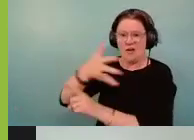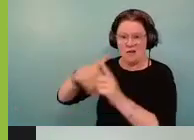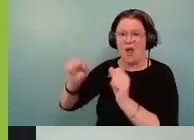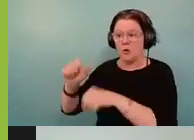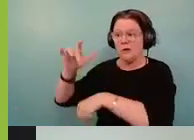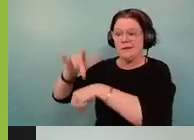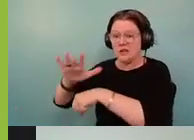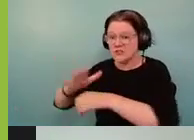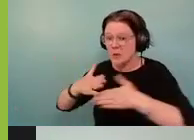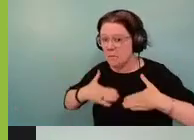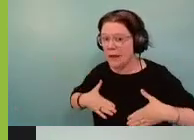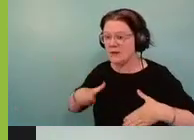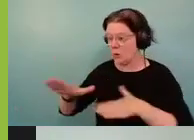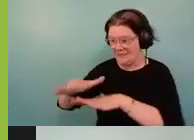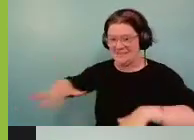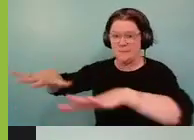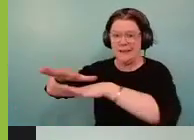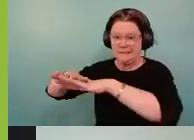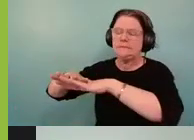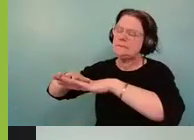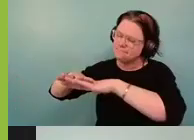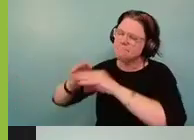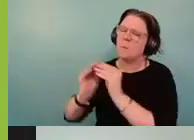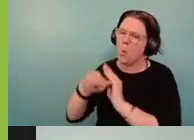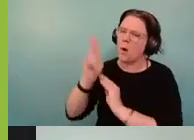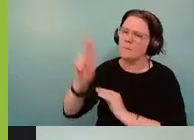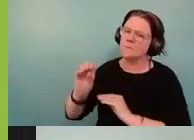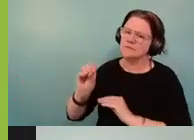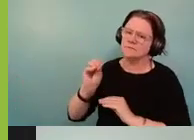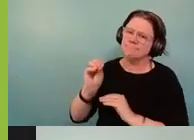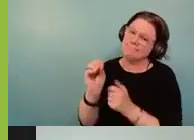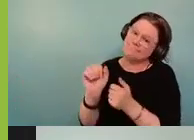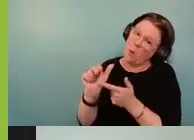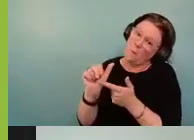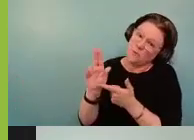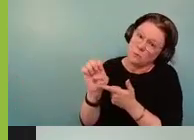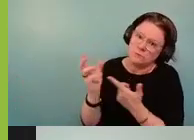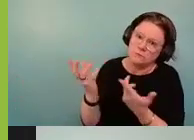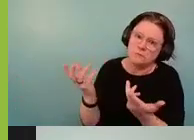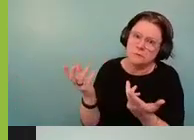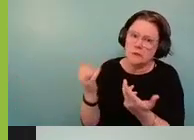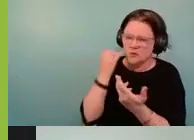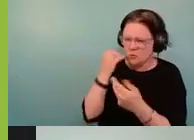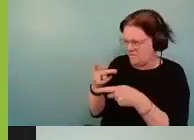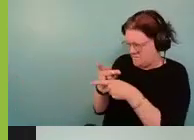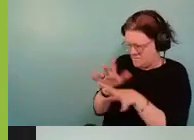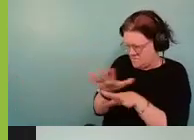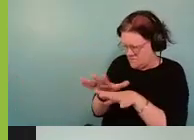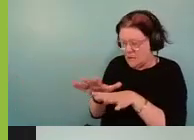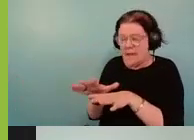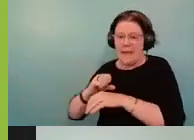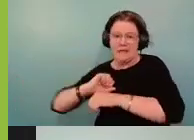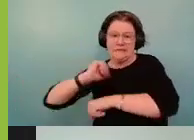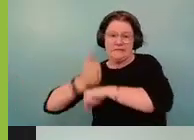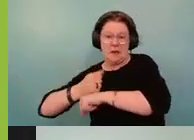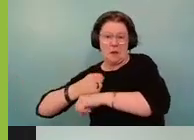and their personal space, the more likely there's going to be abuse. So figuring that out and protecting somebody